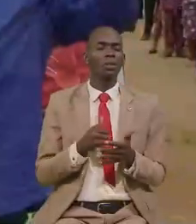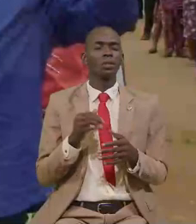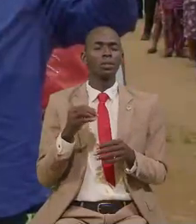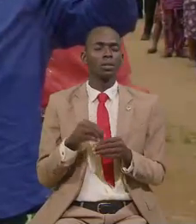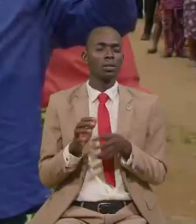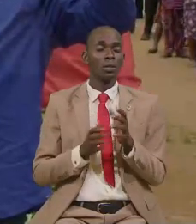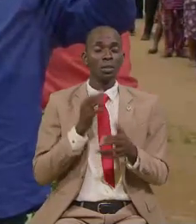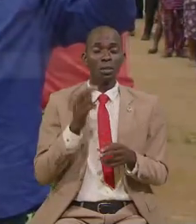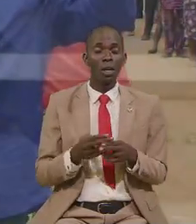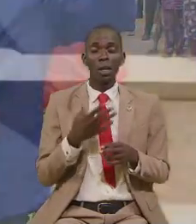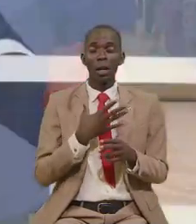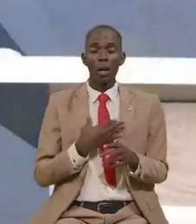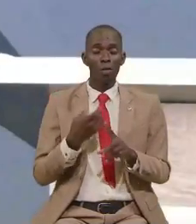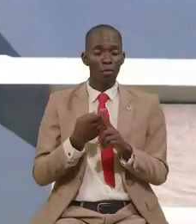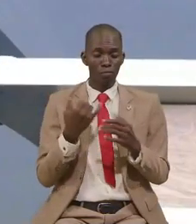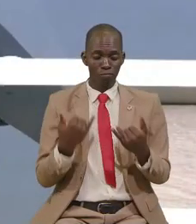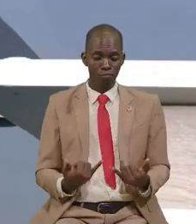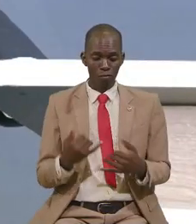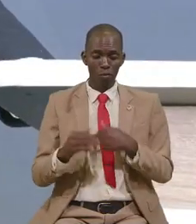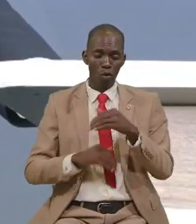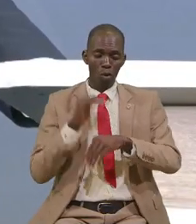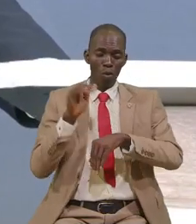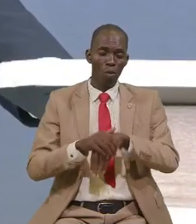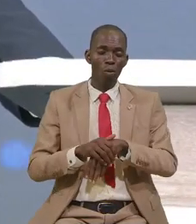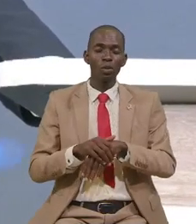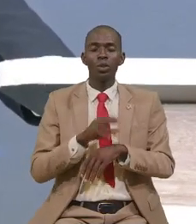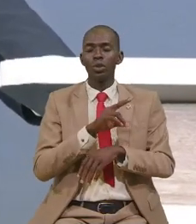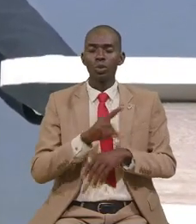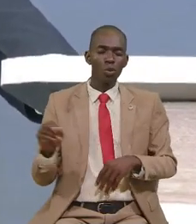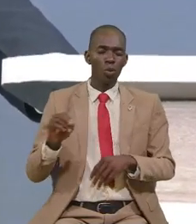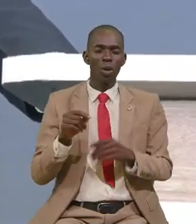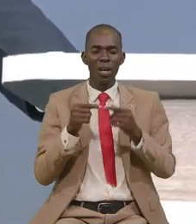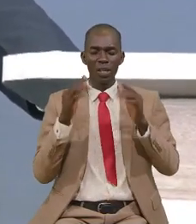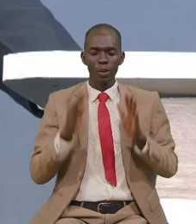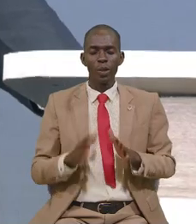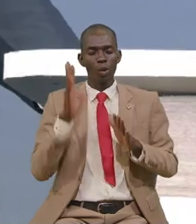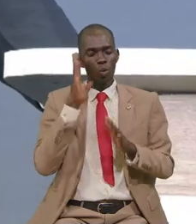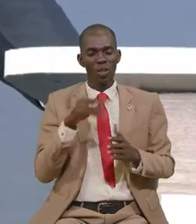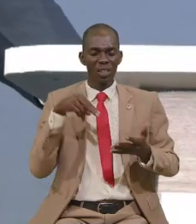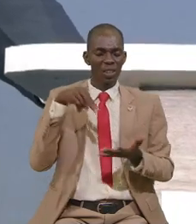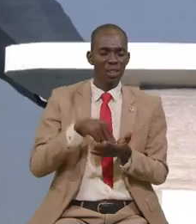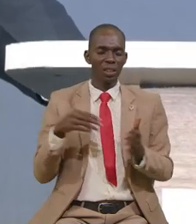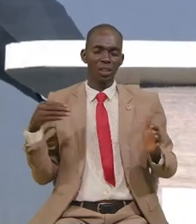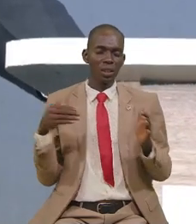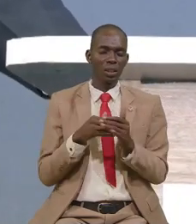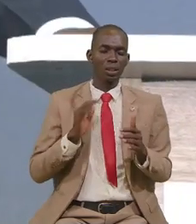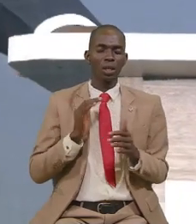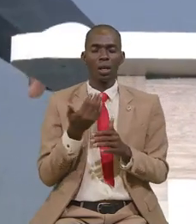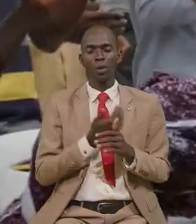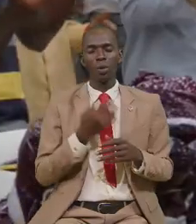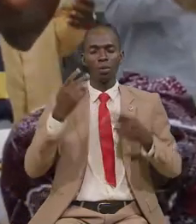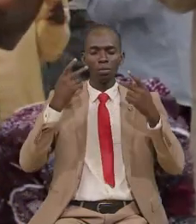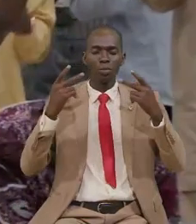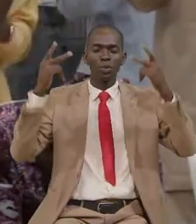From this day, no enemy will stand against our progress and succeed.